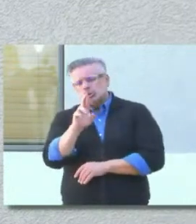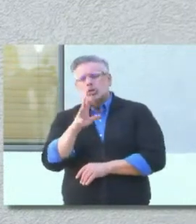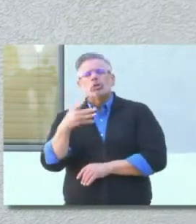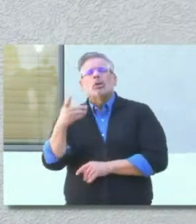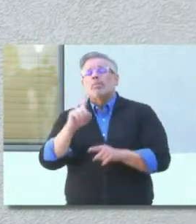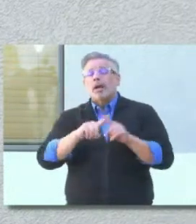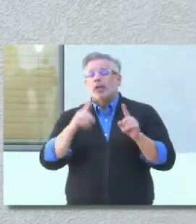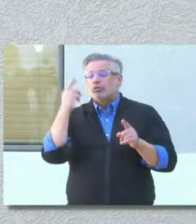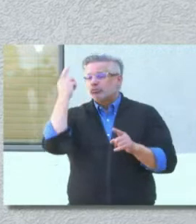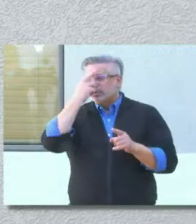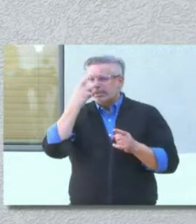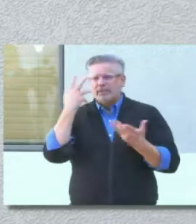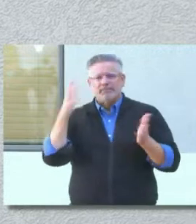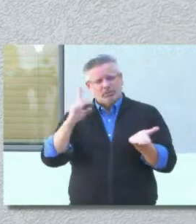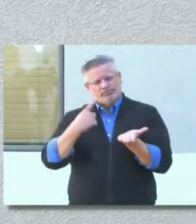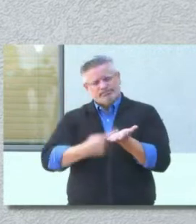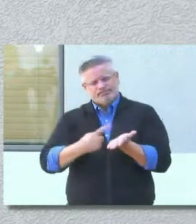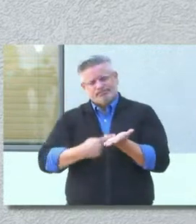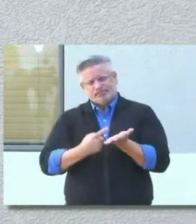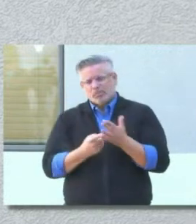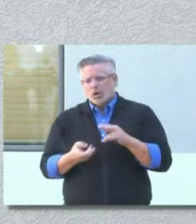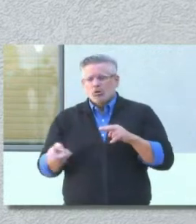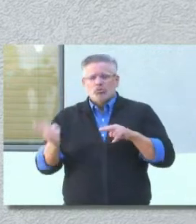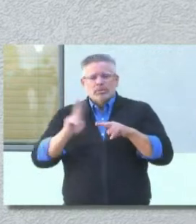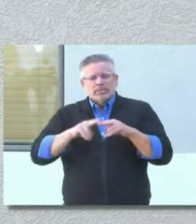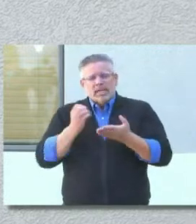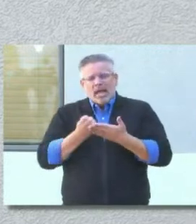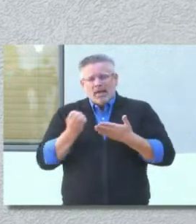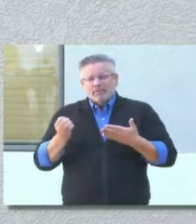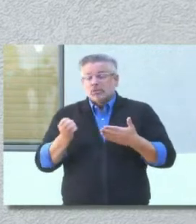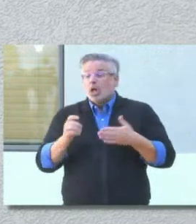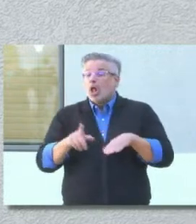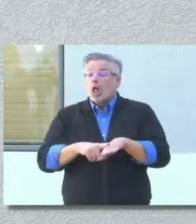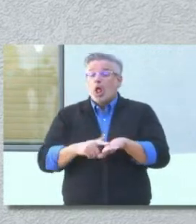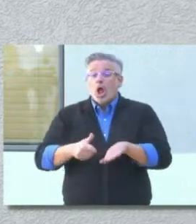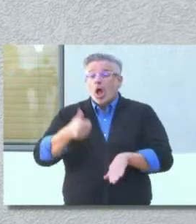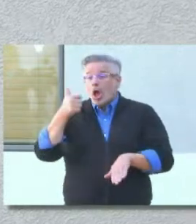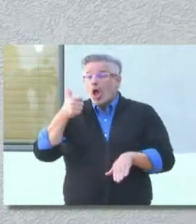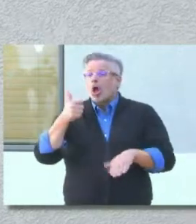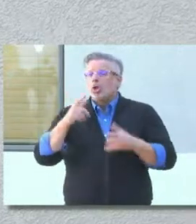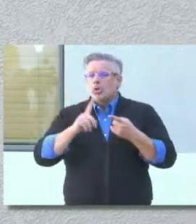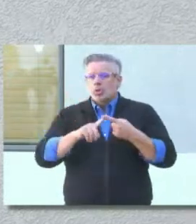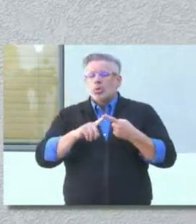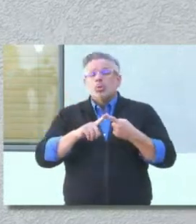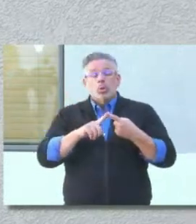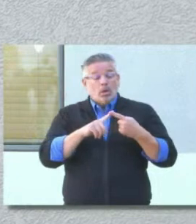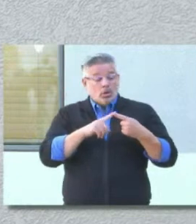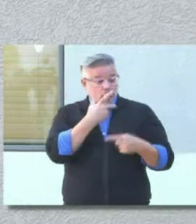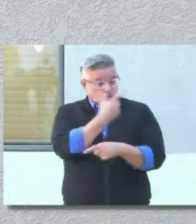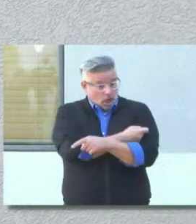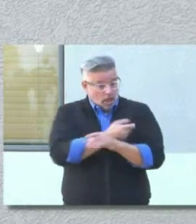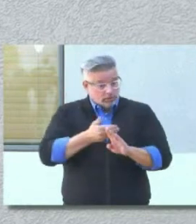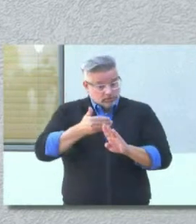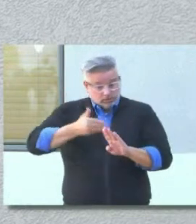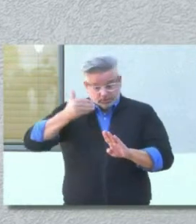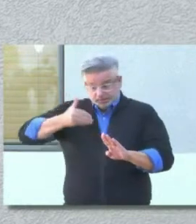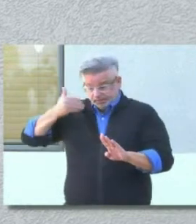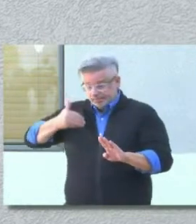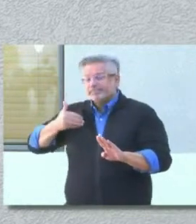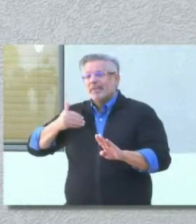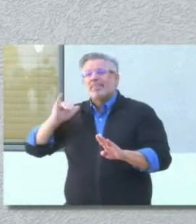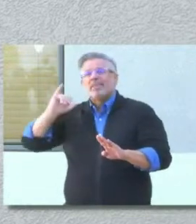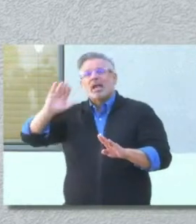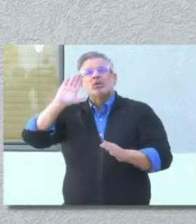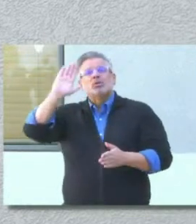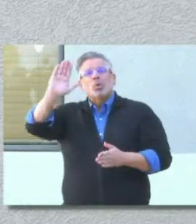all of the reasons we've talked about, increasing evidence that the longer you completed your series ago, that you might have waning immunity,